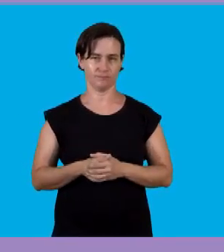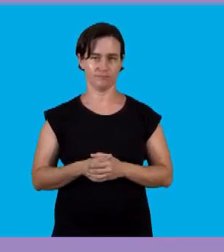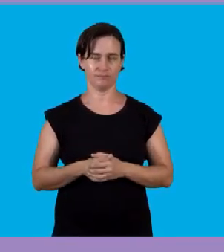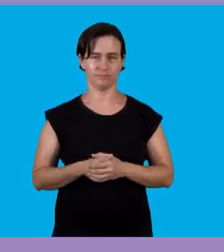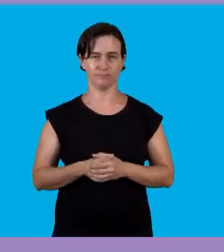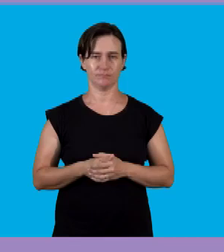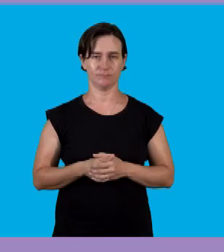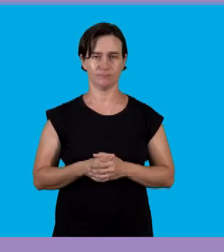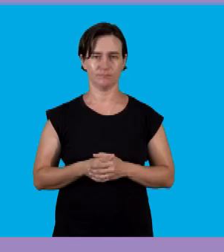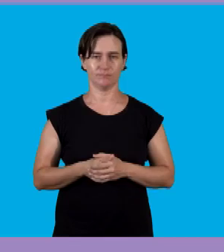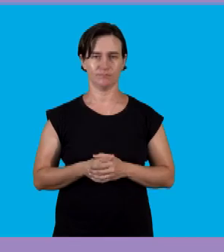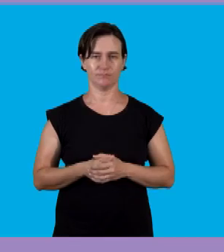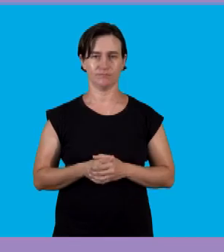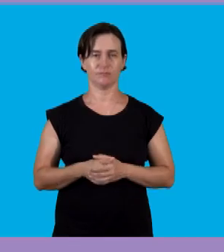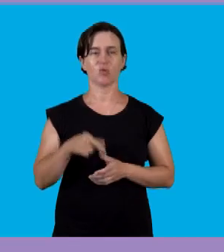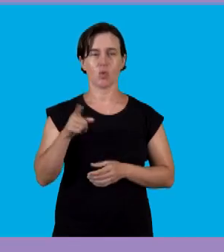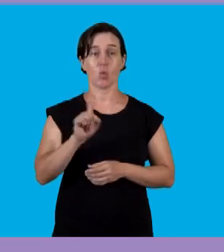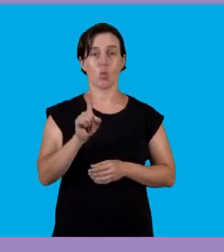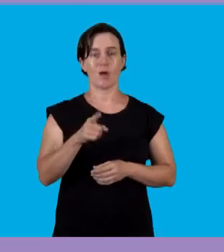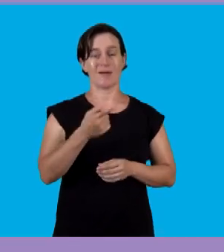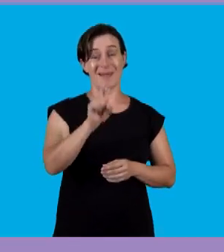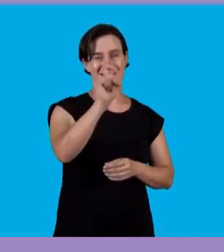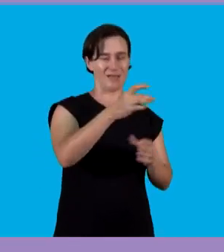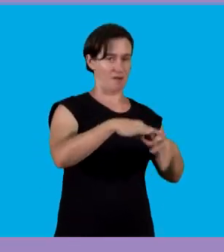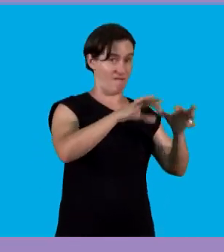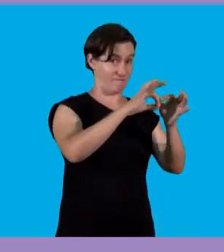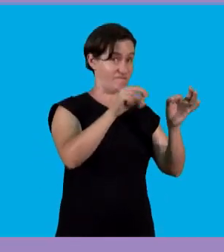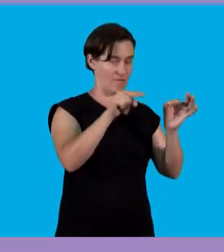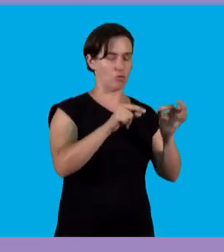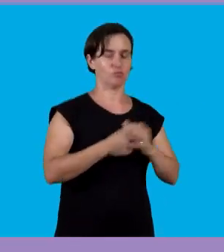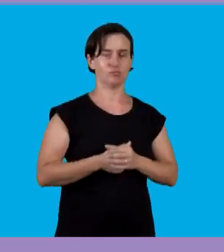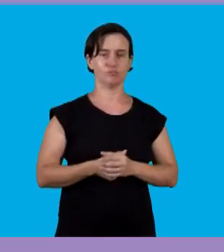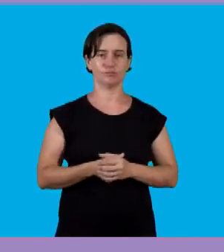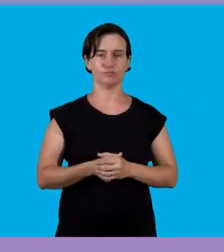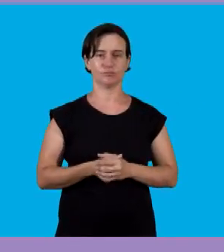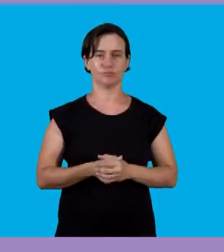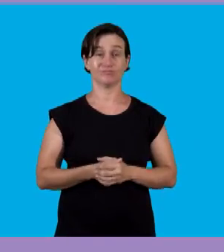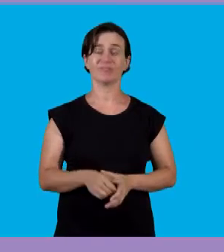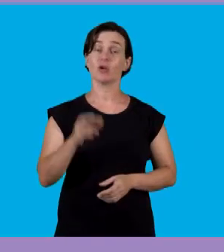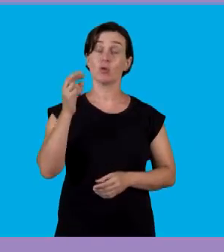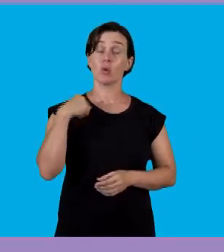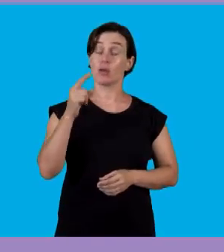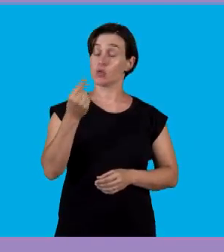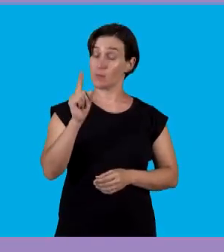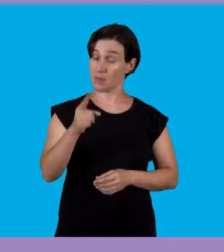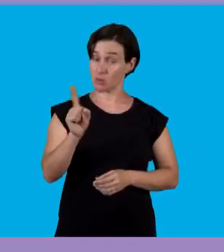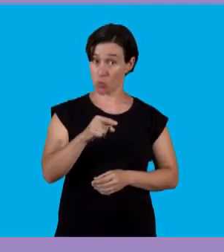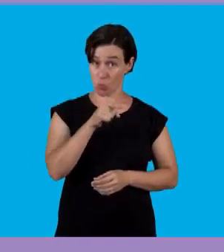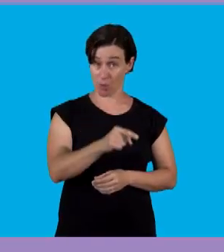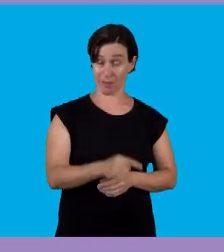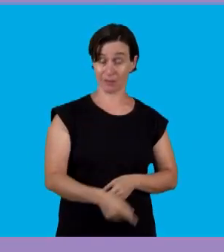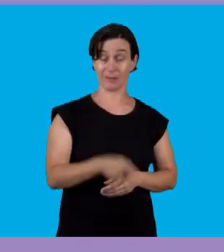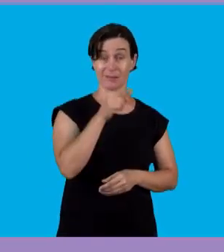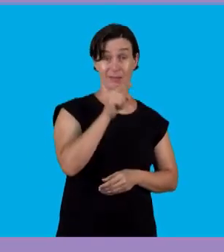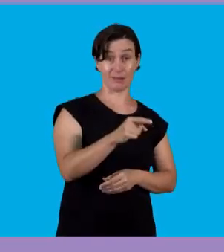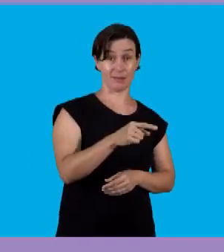our 18. So those are our input values. And when we use those input values, remember, we are multiplying each input value by